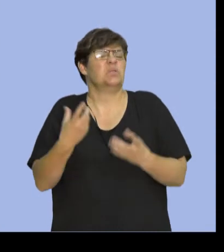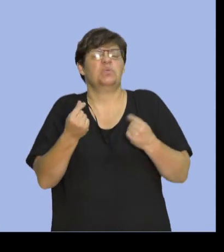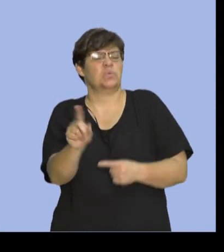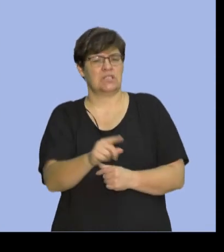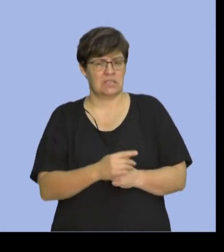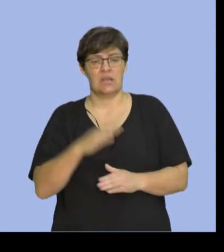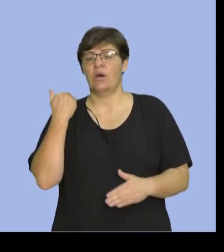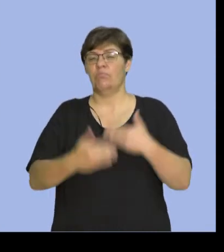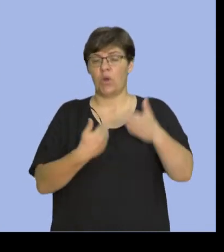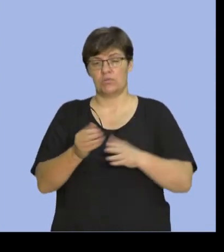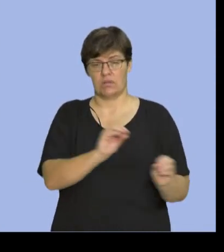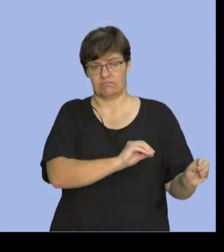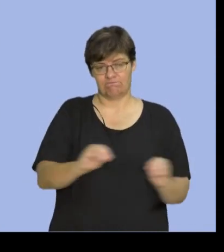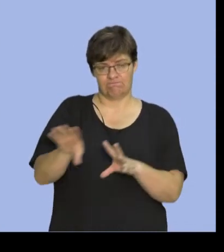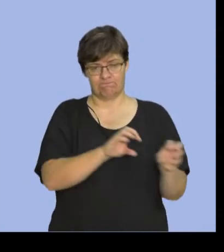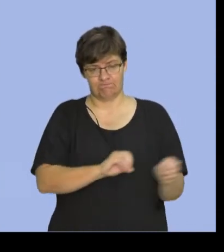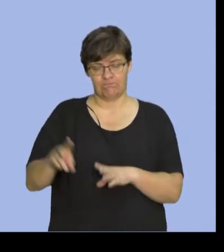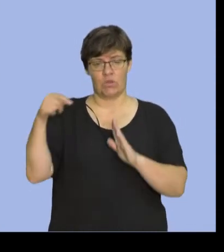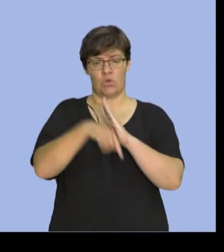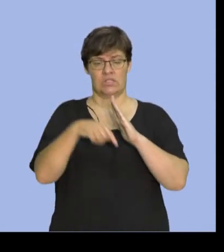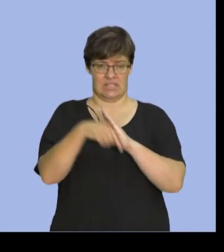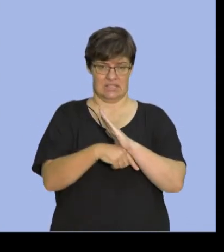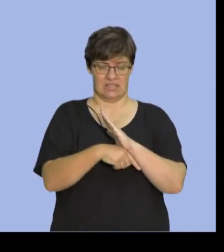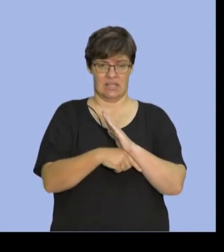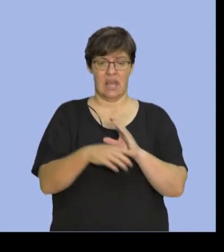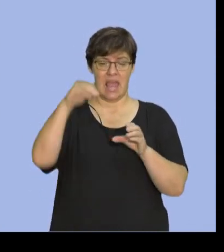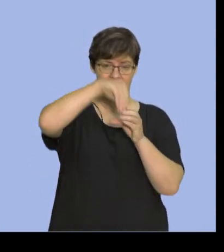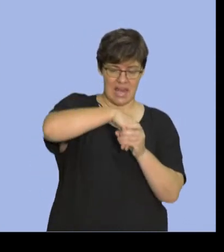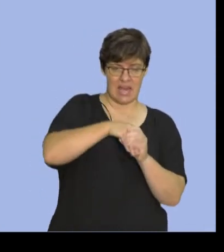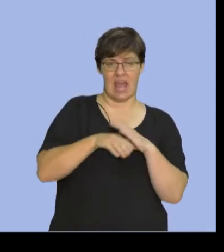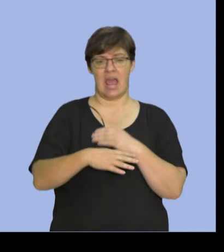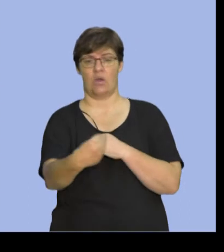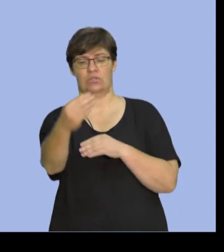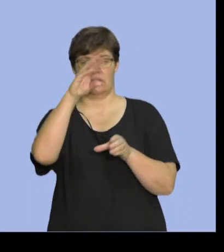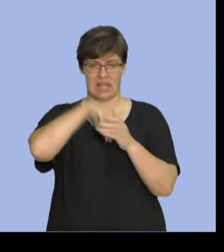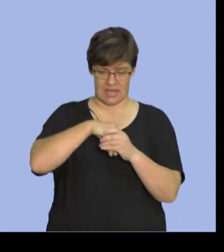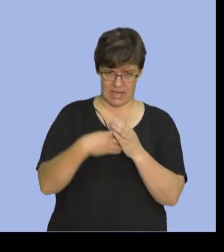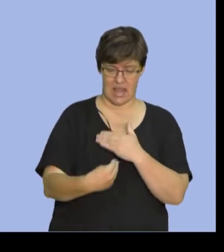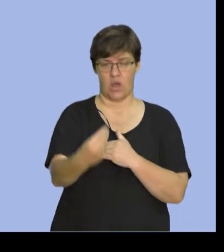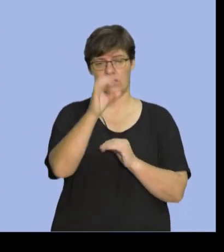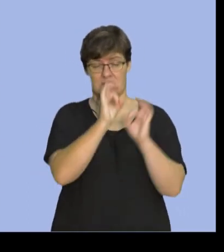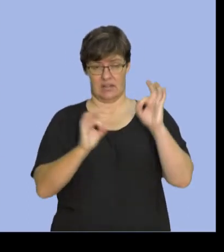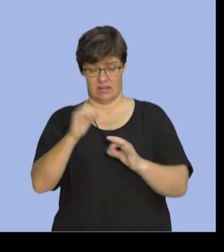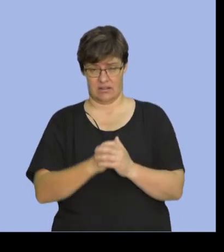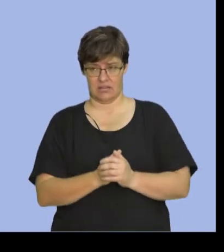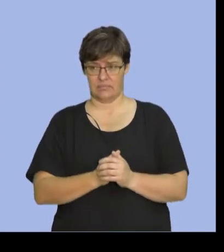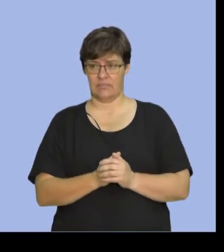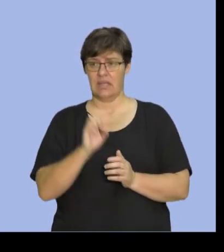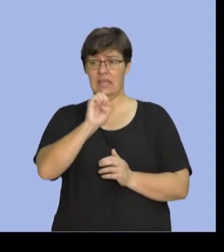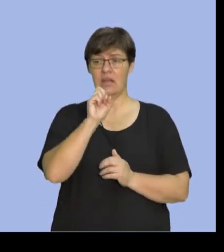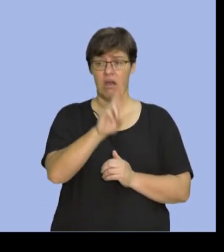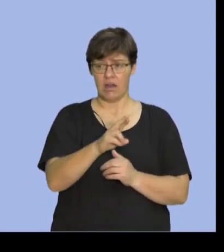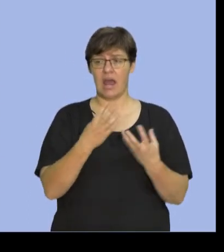process of transporting the contents in and out of the cell. The endoplasmic reticulum has more than half of